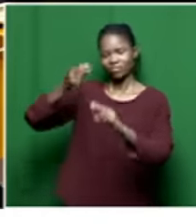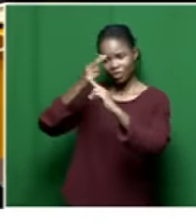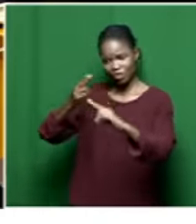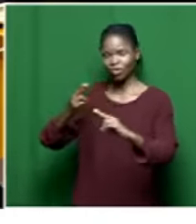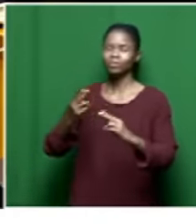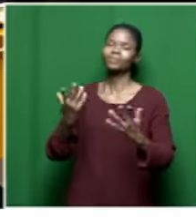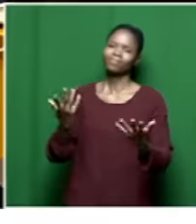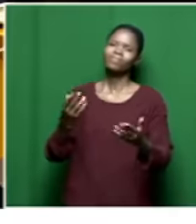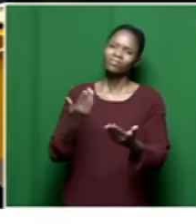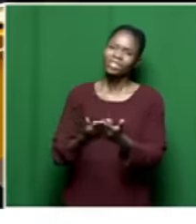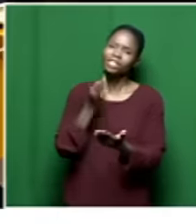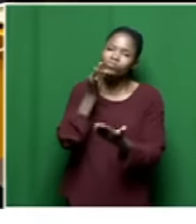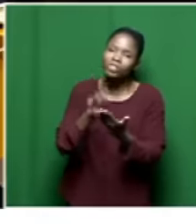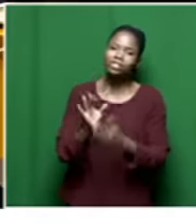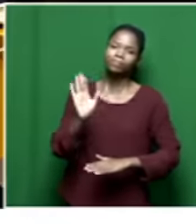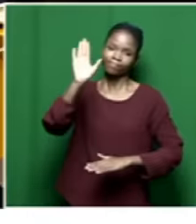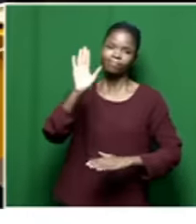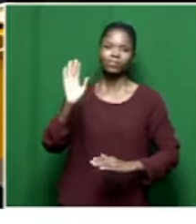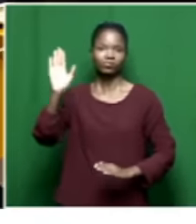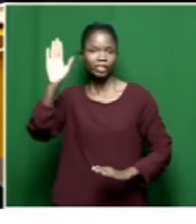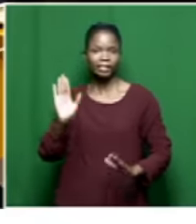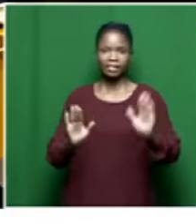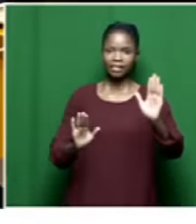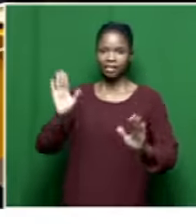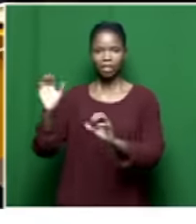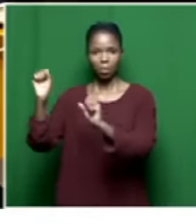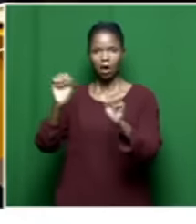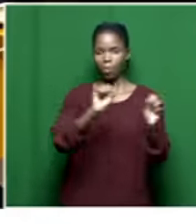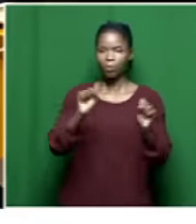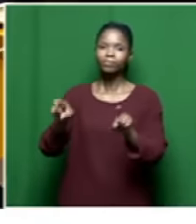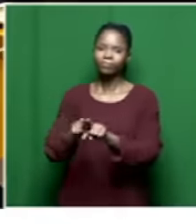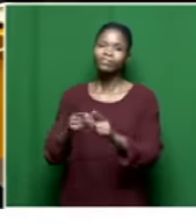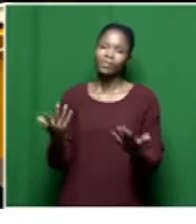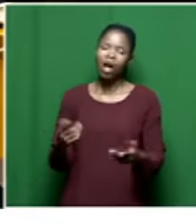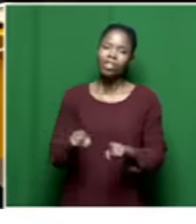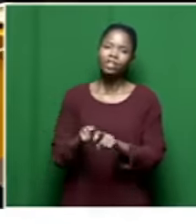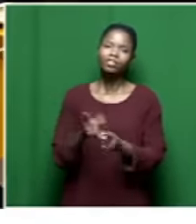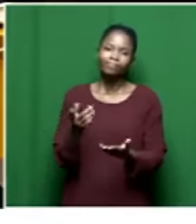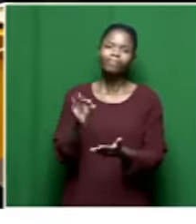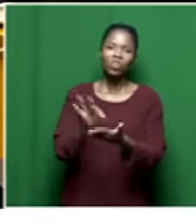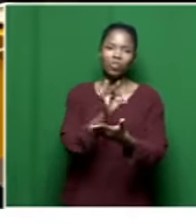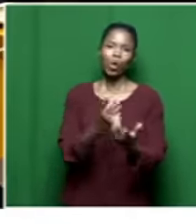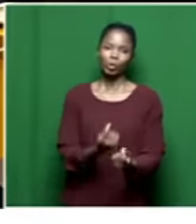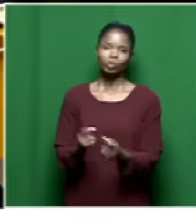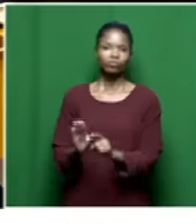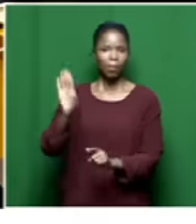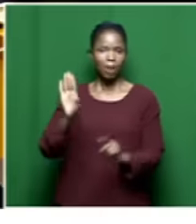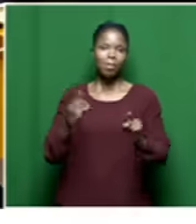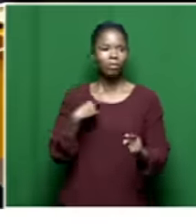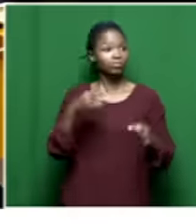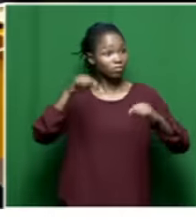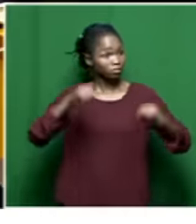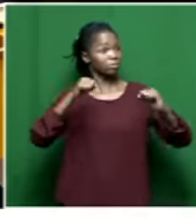we can have our say. And the only way in which we can have our say is to put the matter to the vote so that all of us can have a say on the